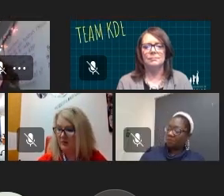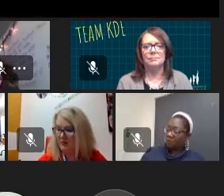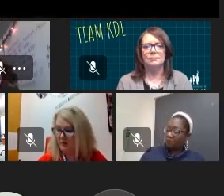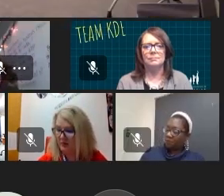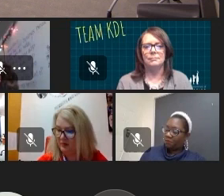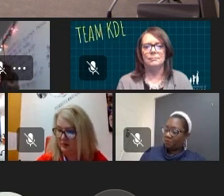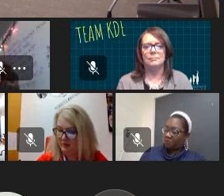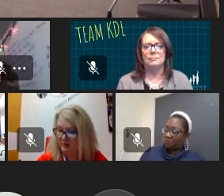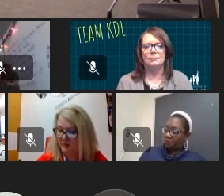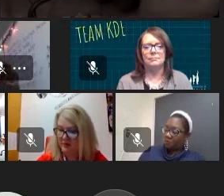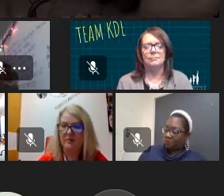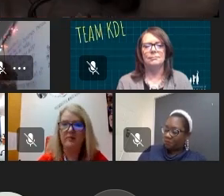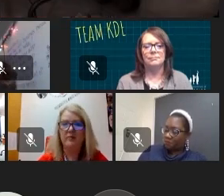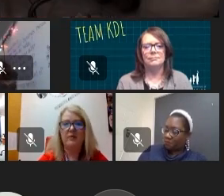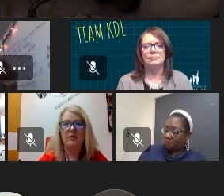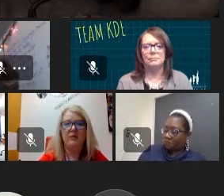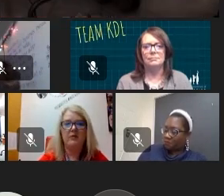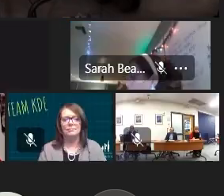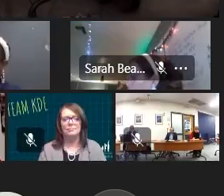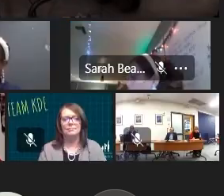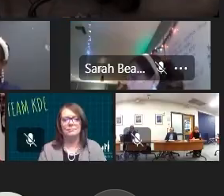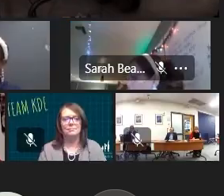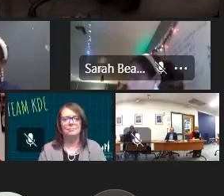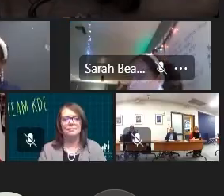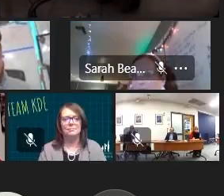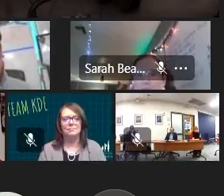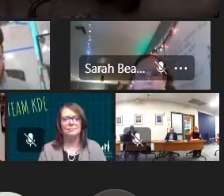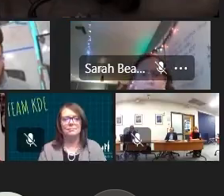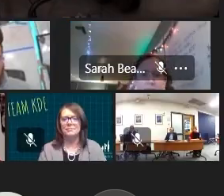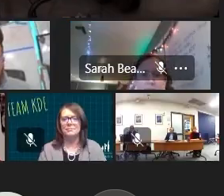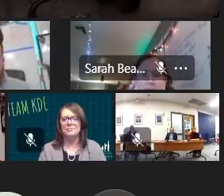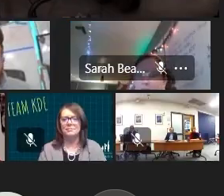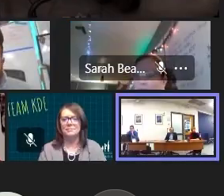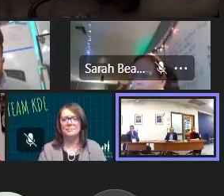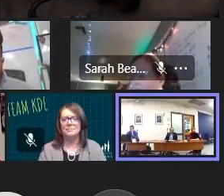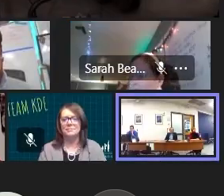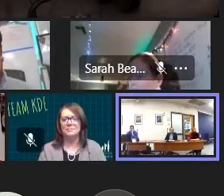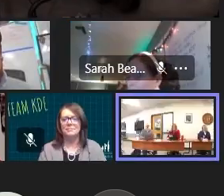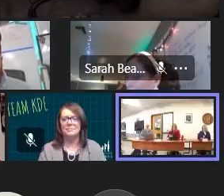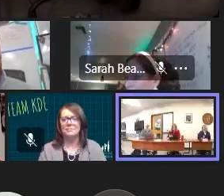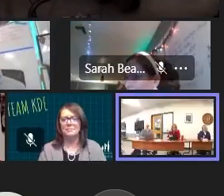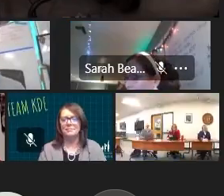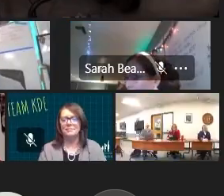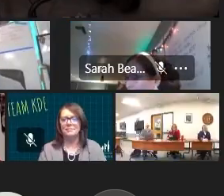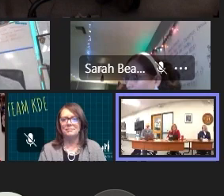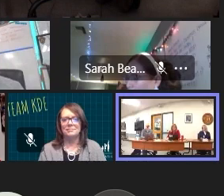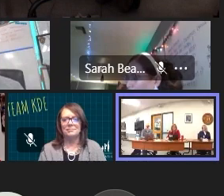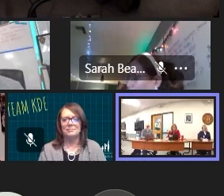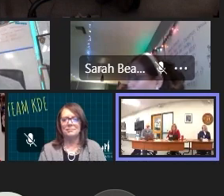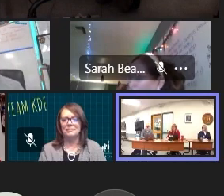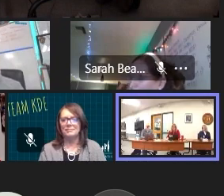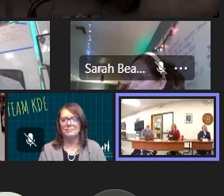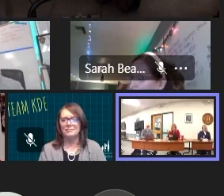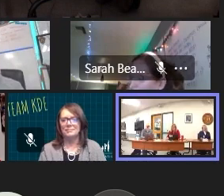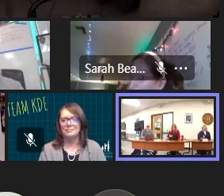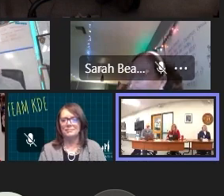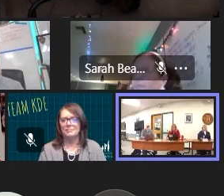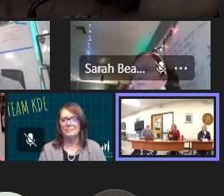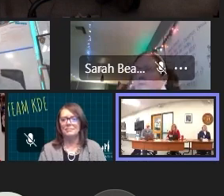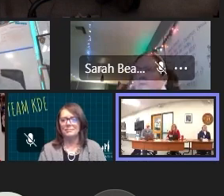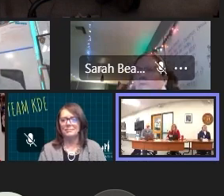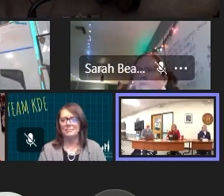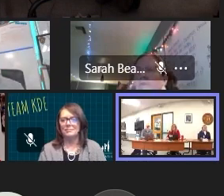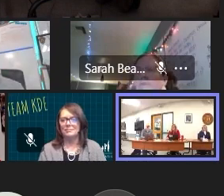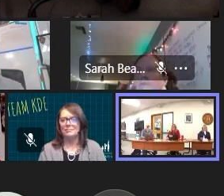thank you for joining us today, and the floor is yours. Be here. Like I said, I'm Dee Dee Connor.